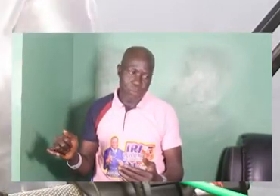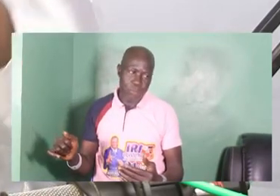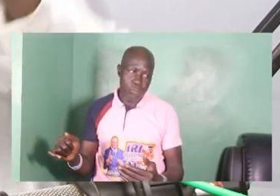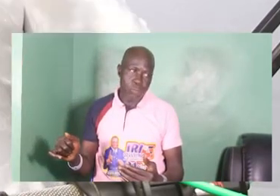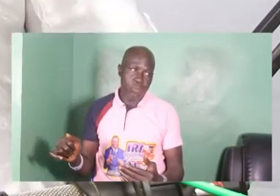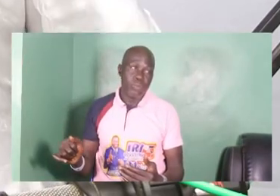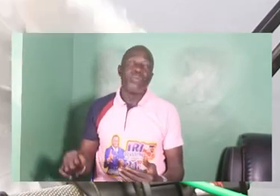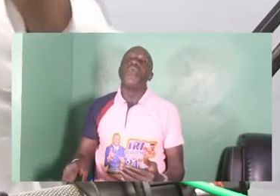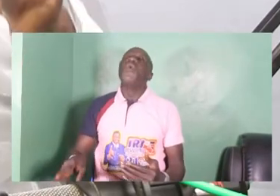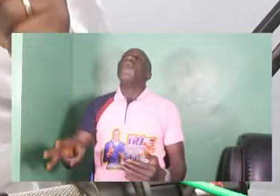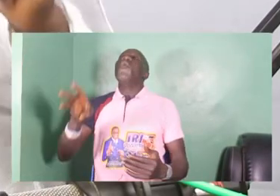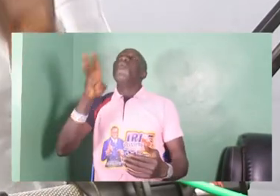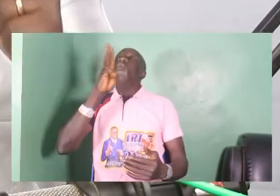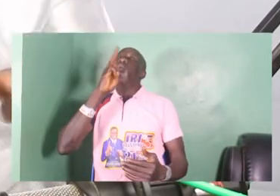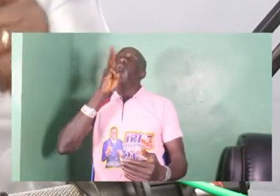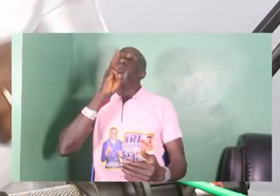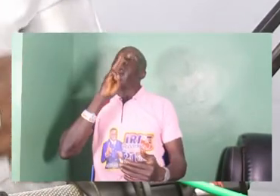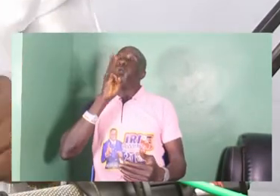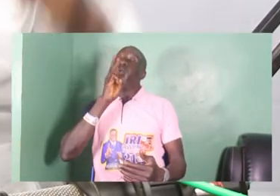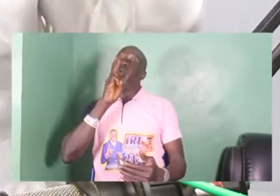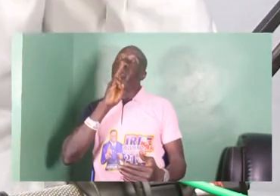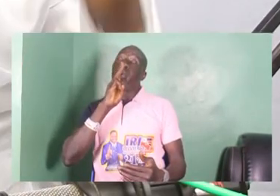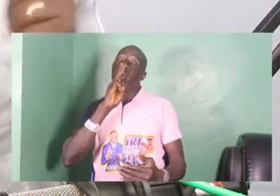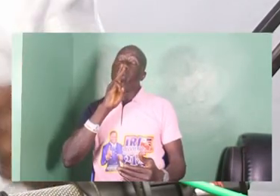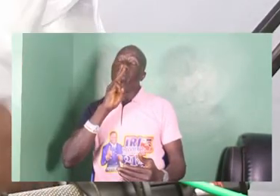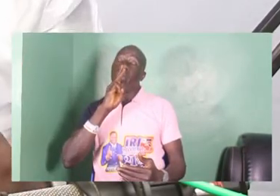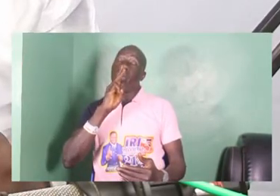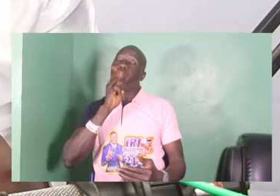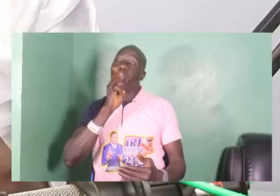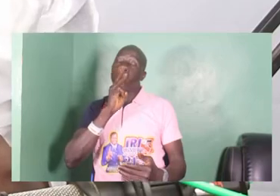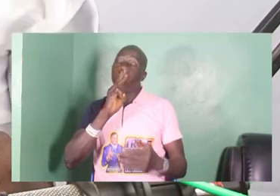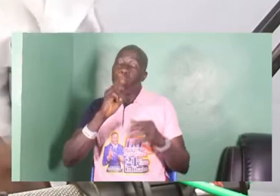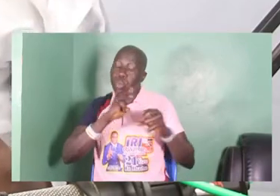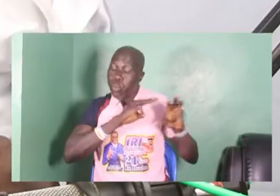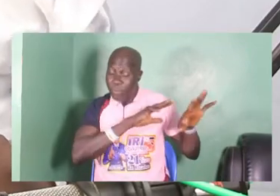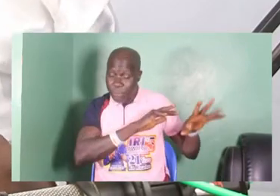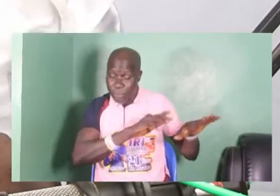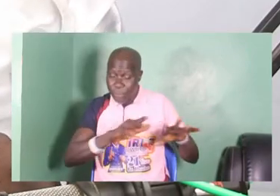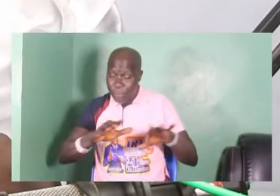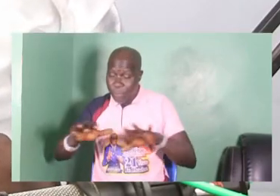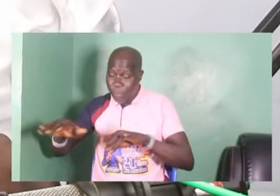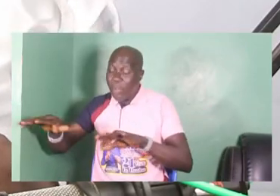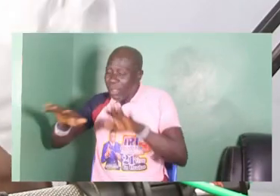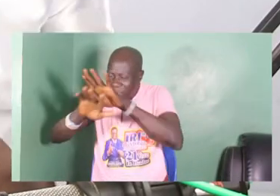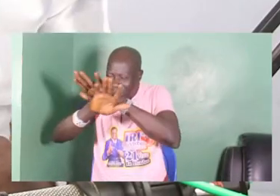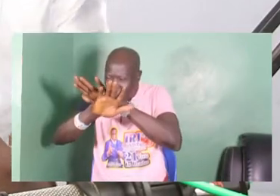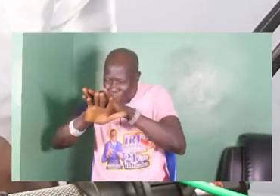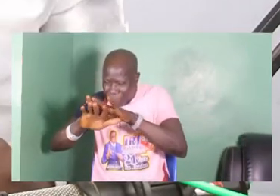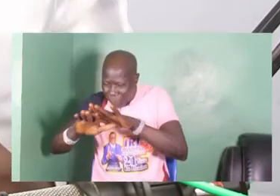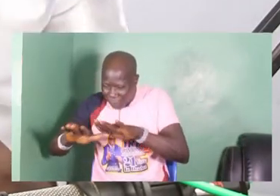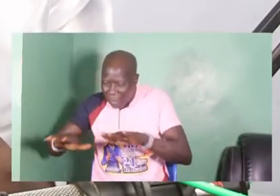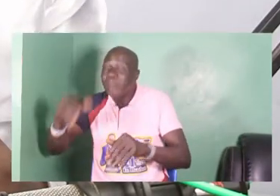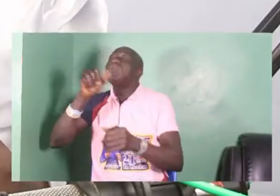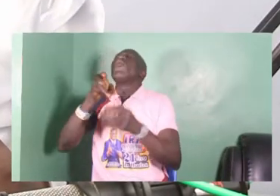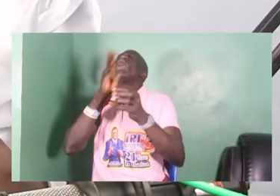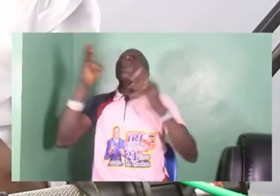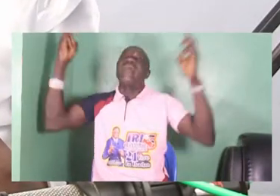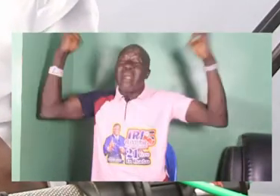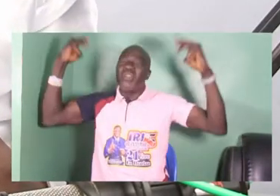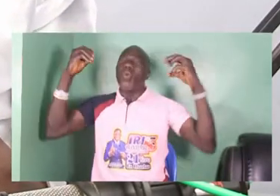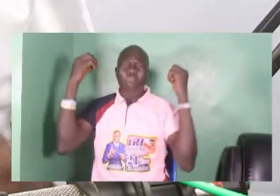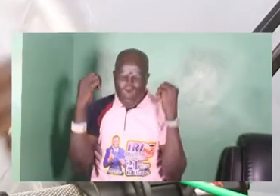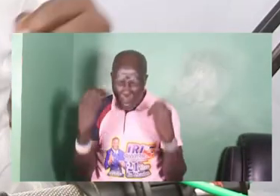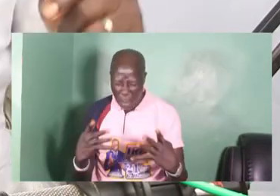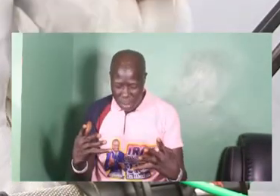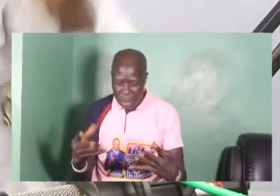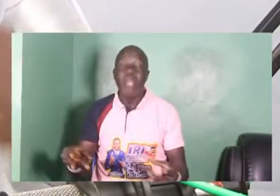Sukewa. Oh, me. Let's get Ojo Tiro to pay. It has rained for a long time. Yeah, during the time of now. That rain was